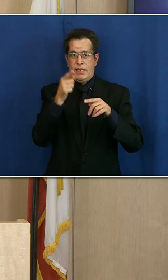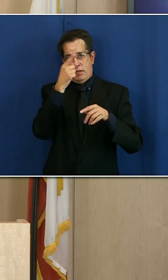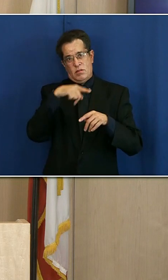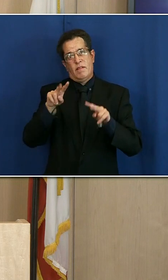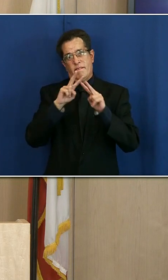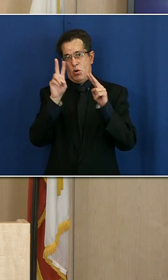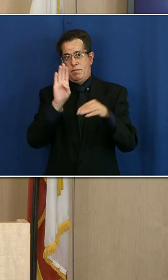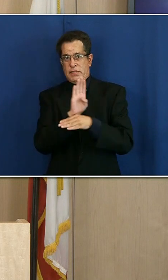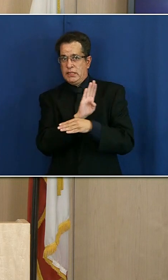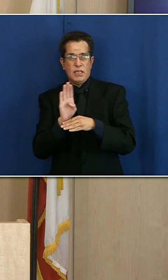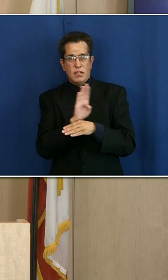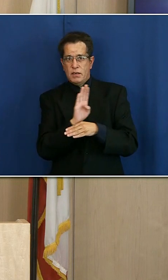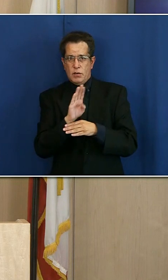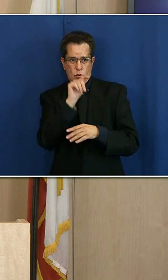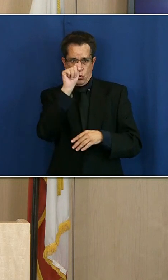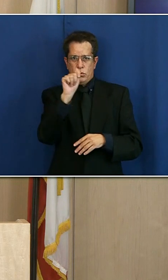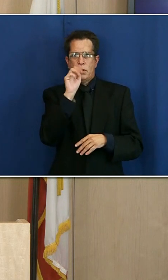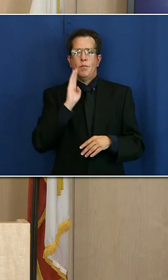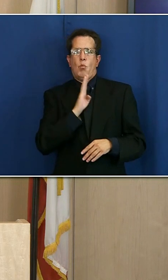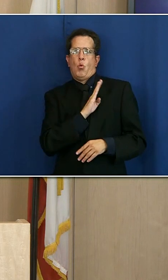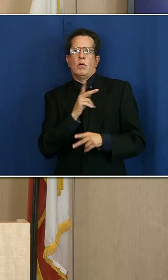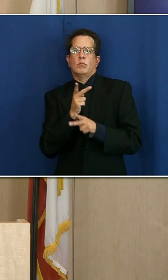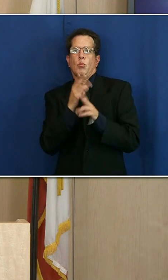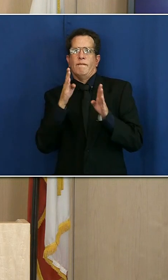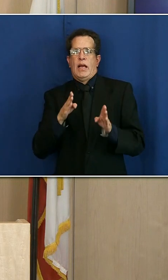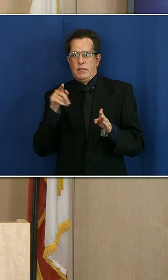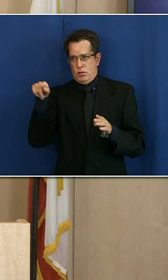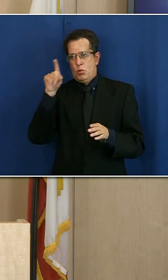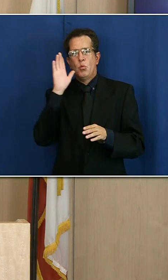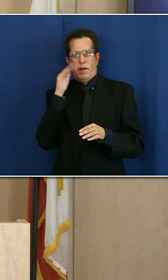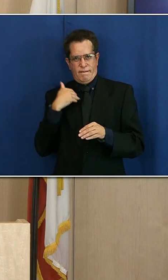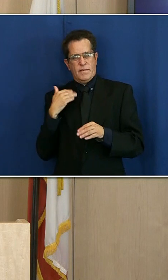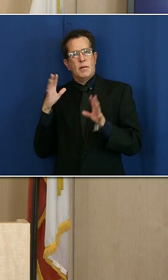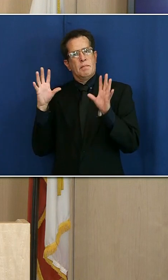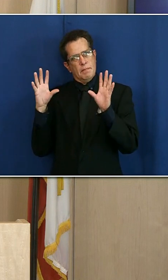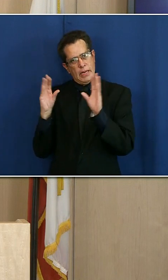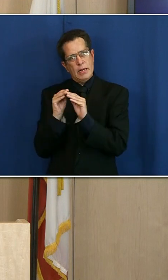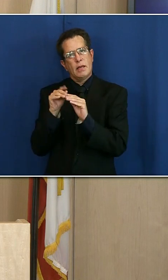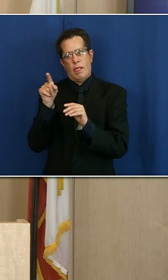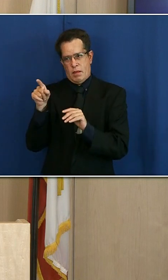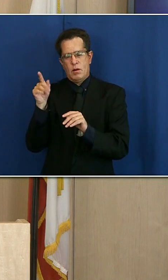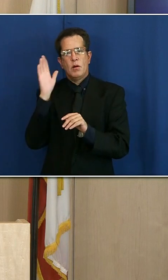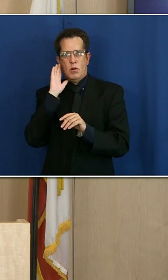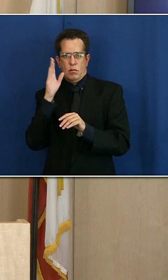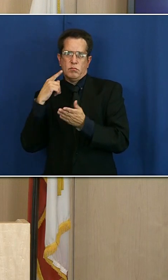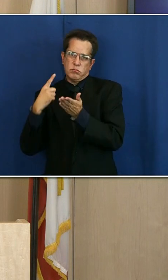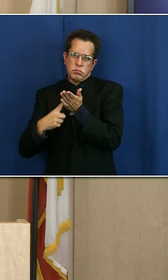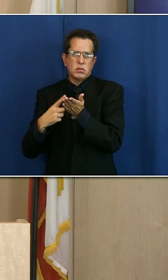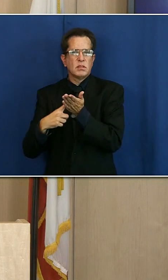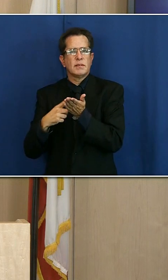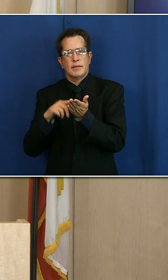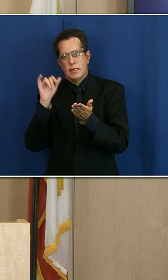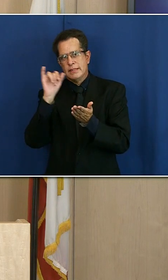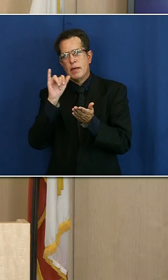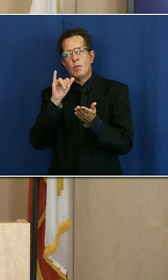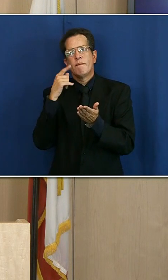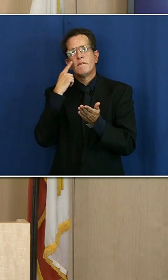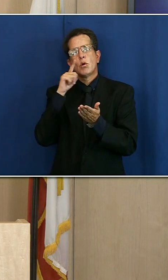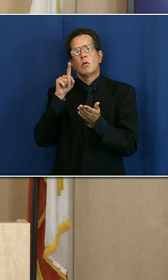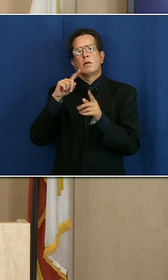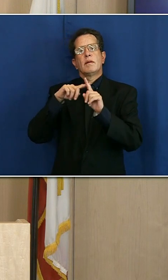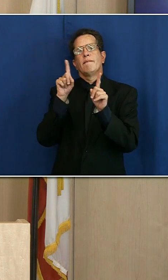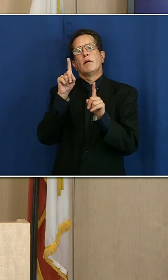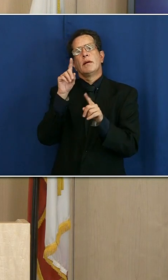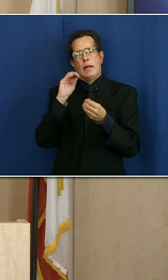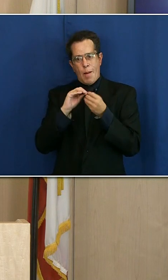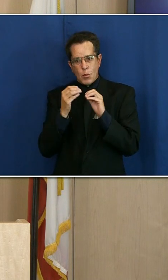busy week. On Tuesday, the Board of Supervisors is going to have our regular meeting. We'll have some updates at that time in regards to these different